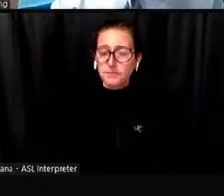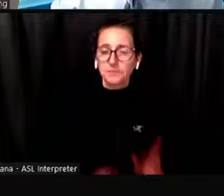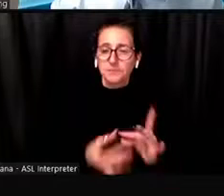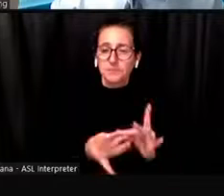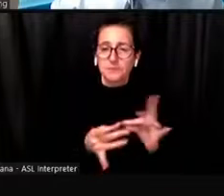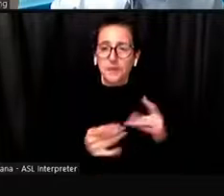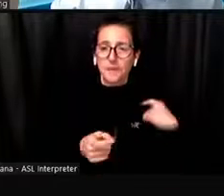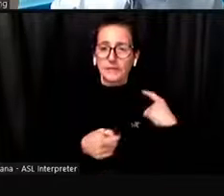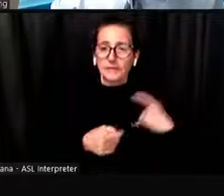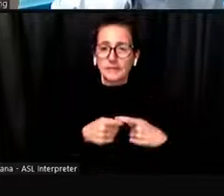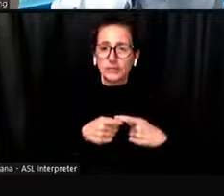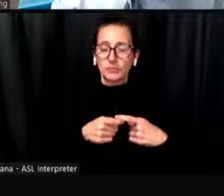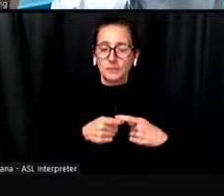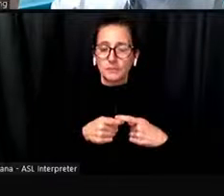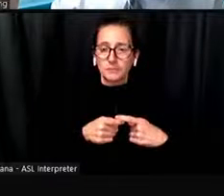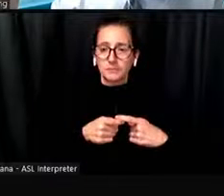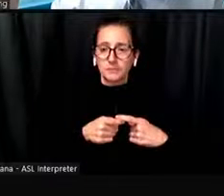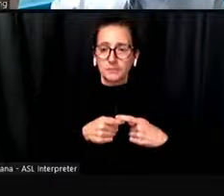comentario por parte de alguien.